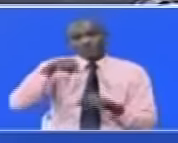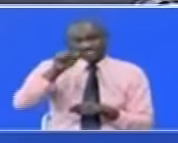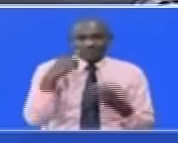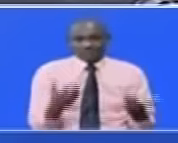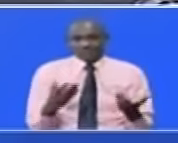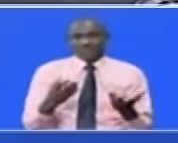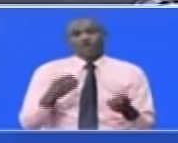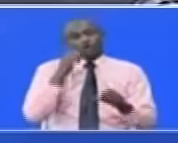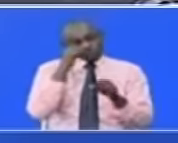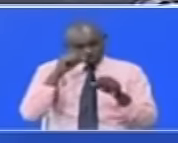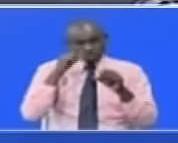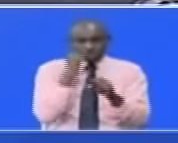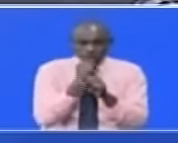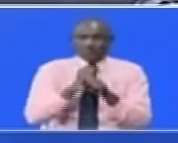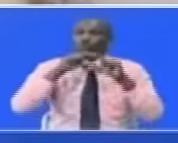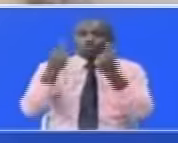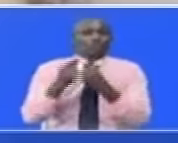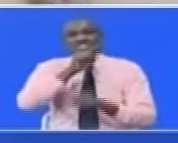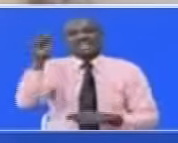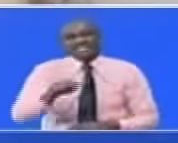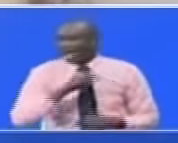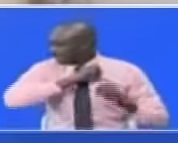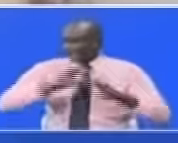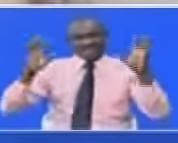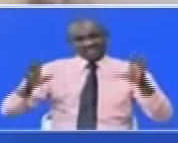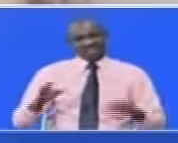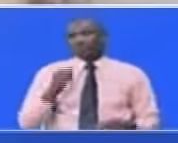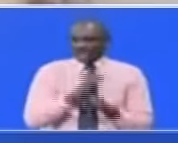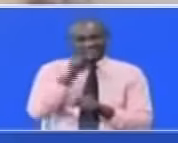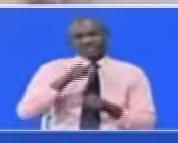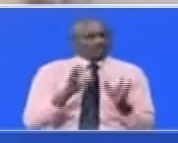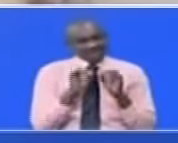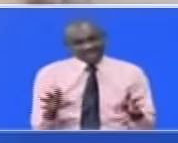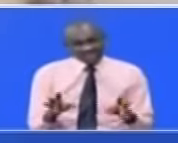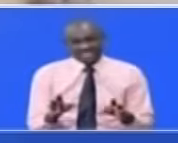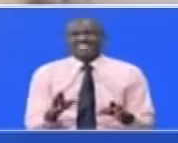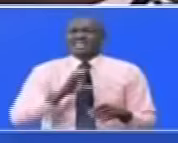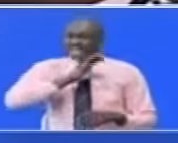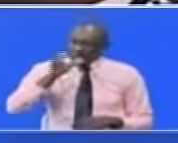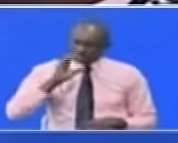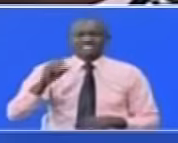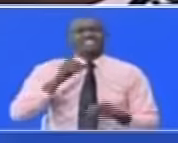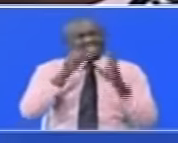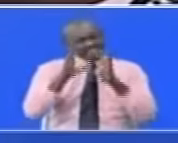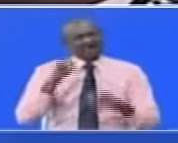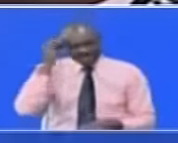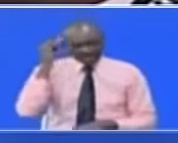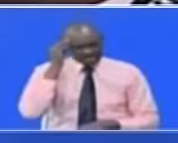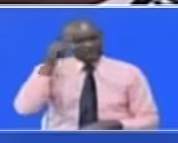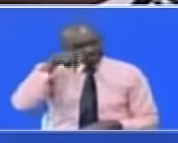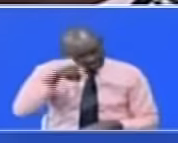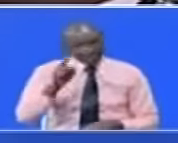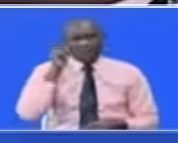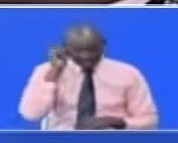move to job group Z. It can't work that way. He says he'll supervise performance of county directors of education who must ensure no